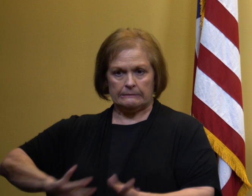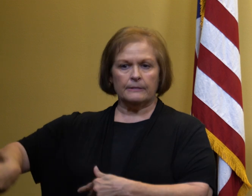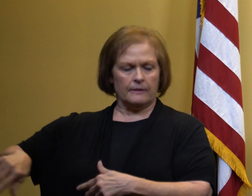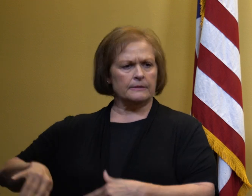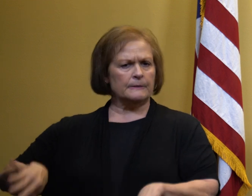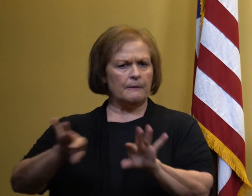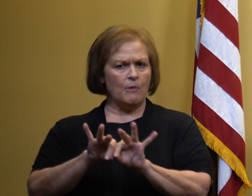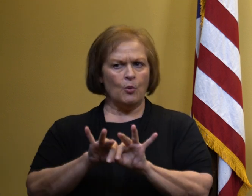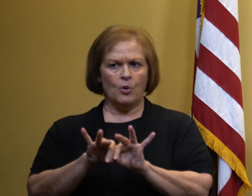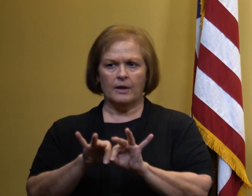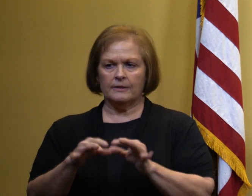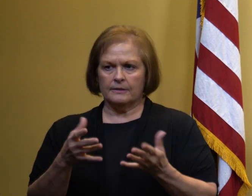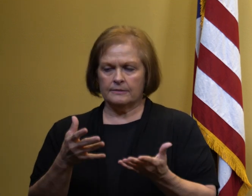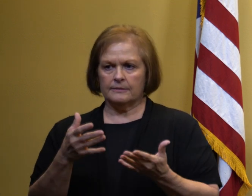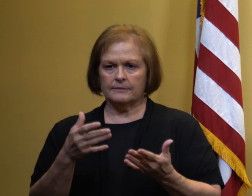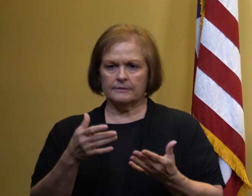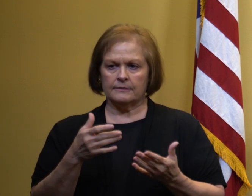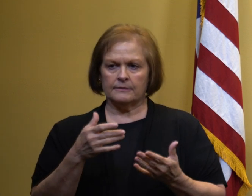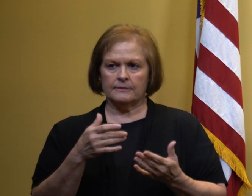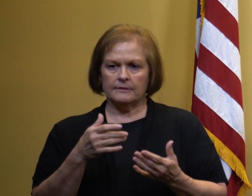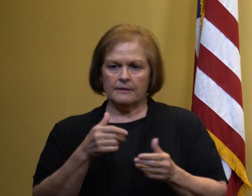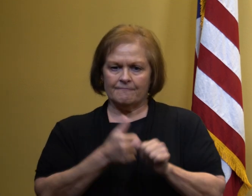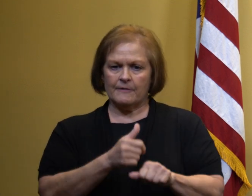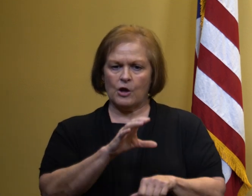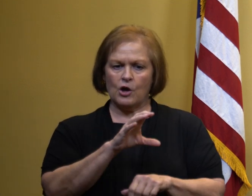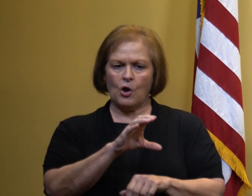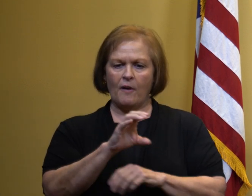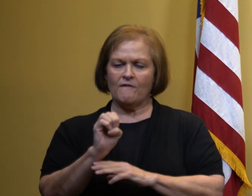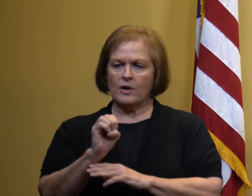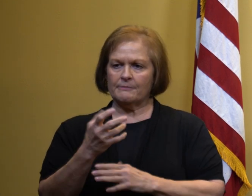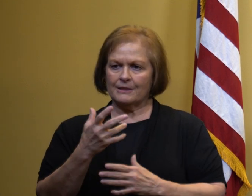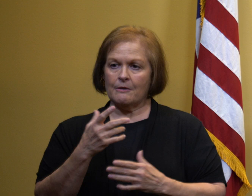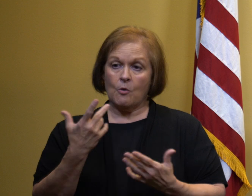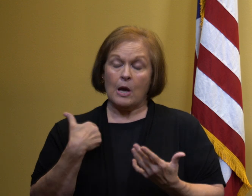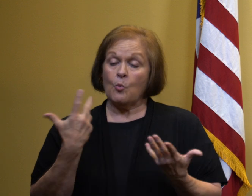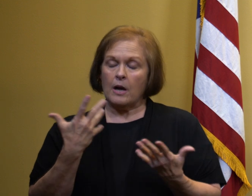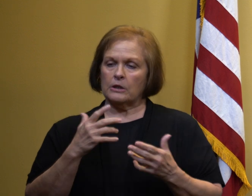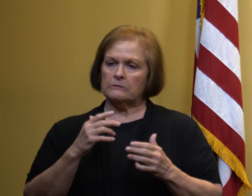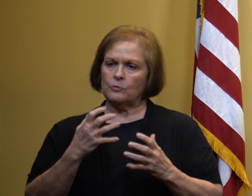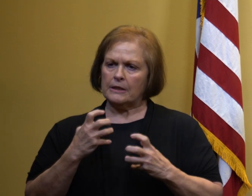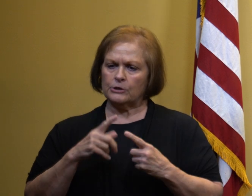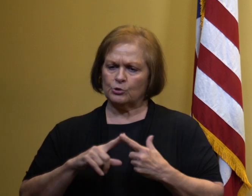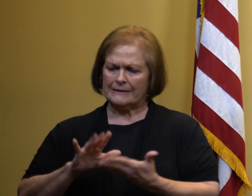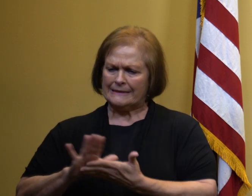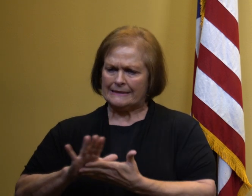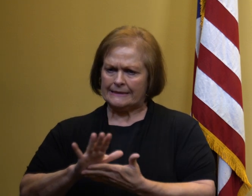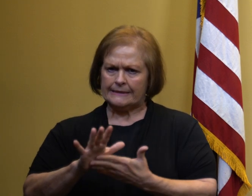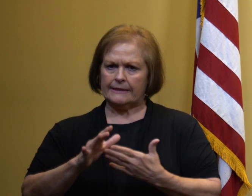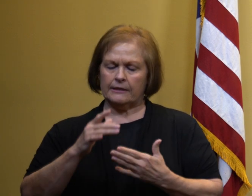that the city is serious about code enforcement, but also aggressive about cleaning up and attracting